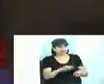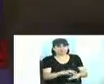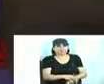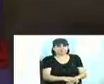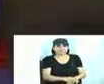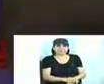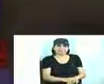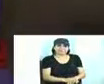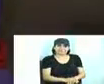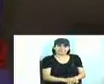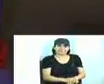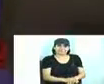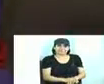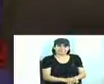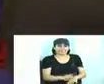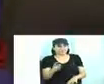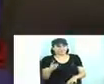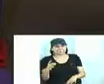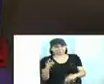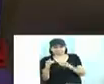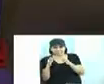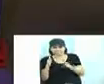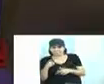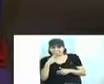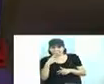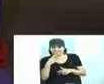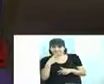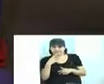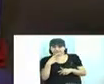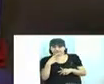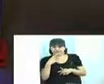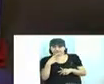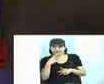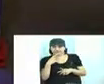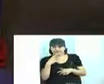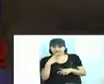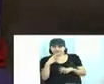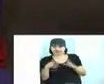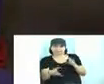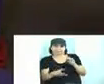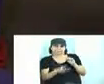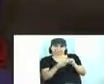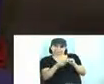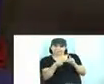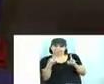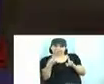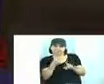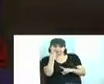not to be outdone, to which one of my colleagues says, extra points for creativity.